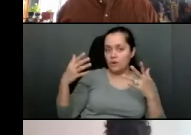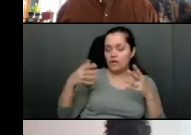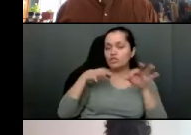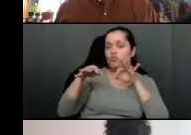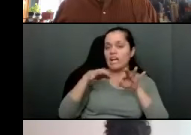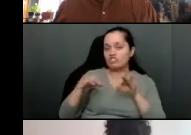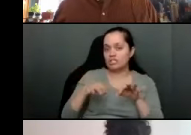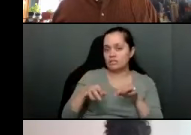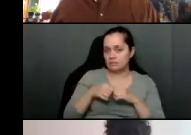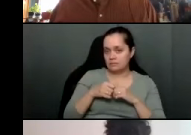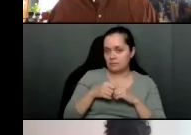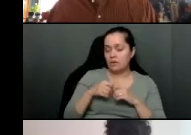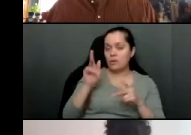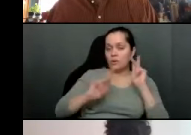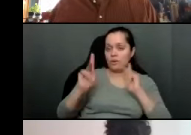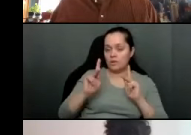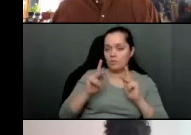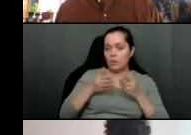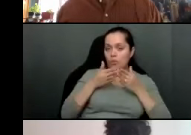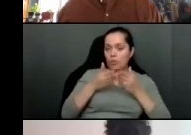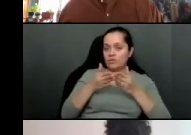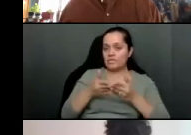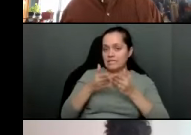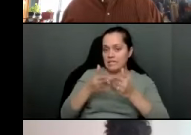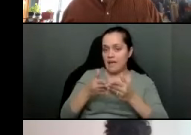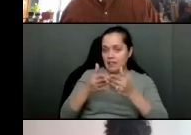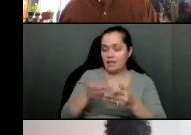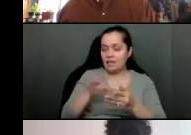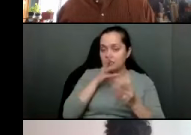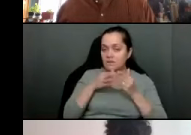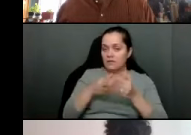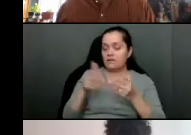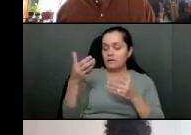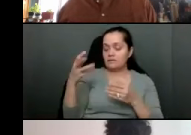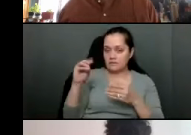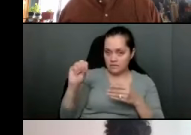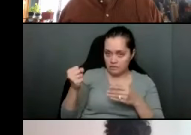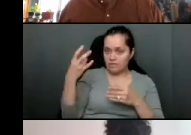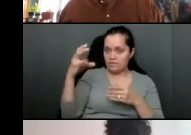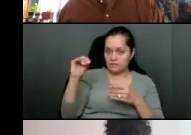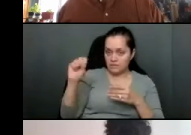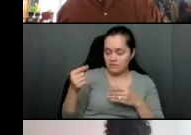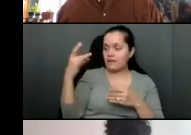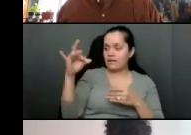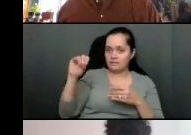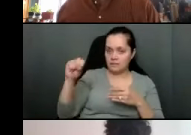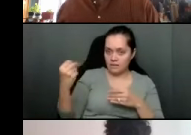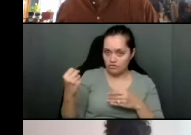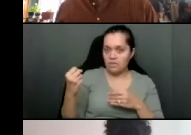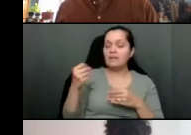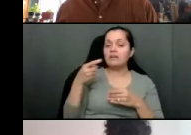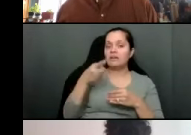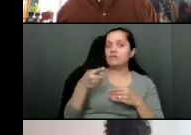direction. When people were sailing the open seas in the 1600s, 1700s, 1800s, man, it